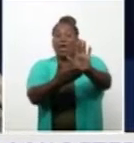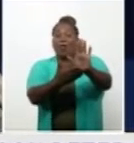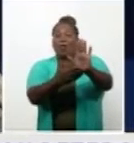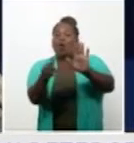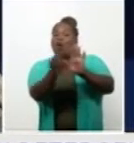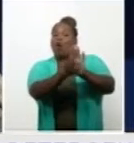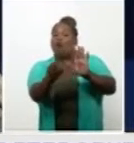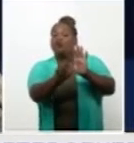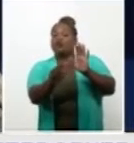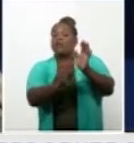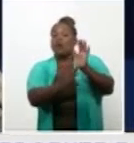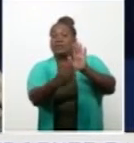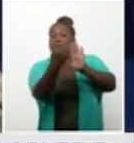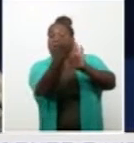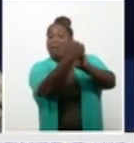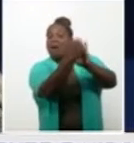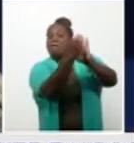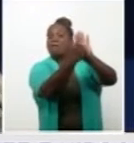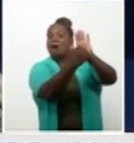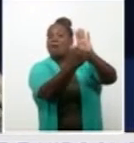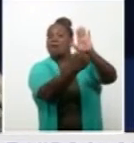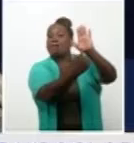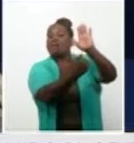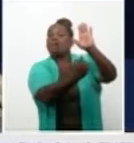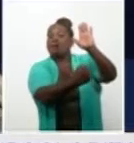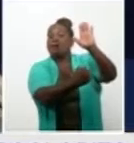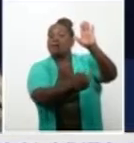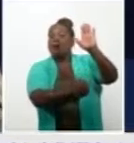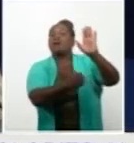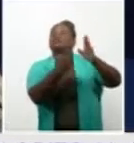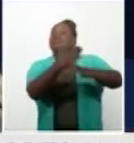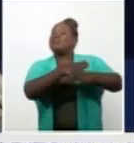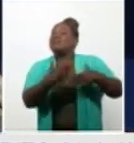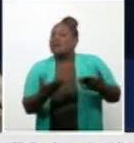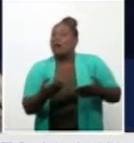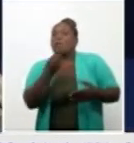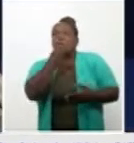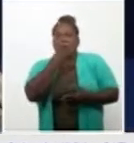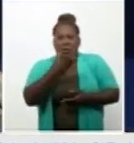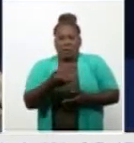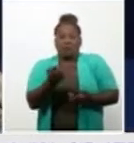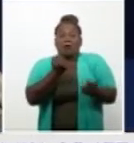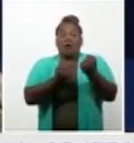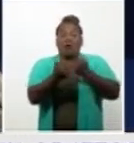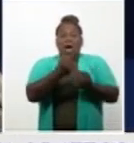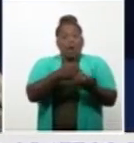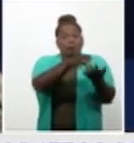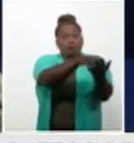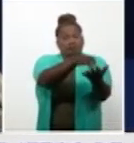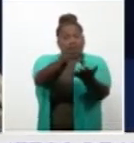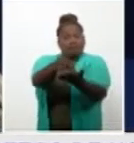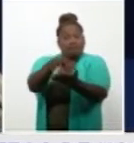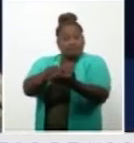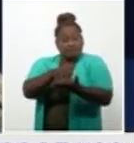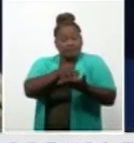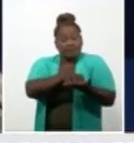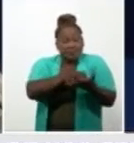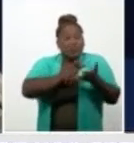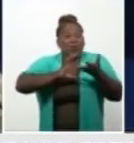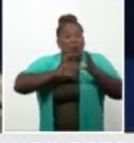of the Cuban population and institutions to achieve this goal, to achieve this